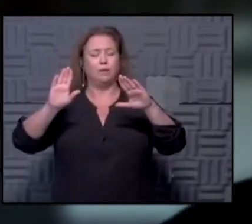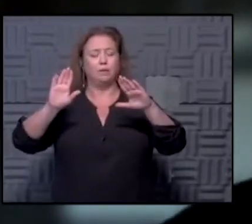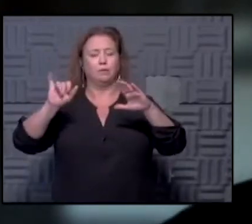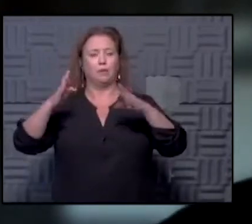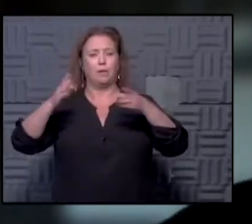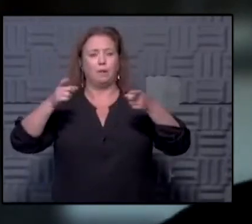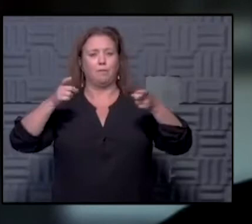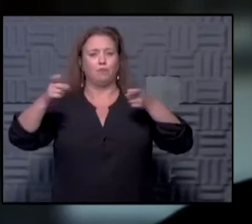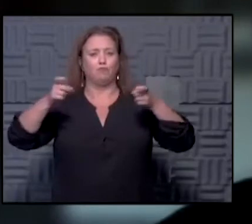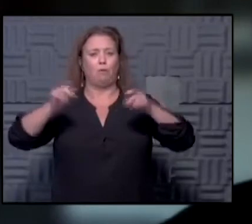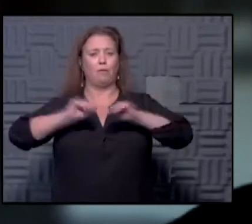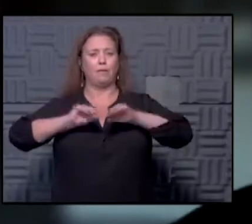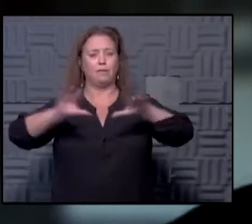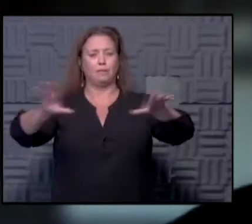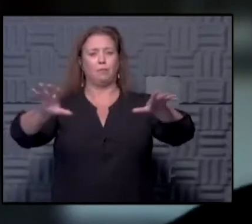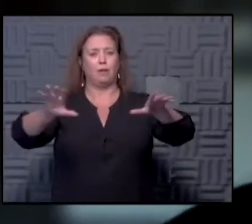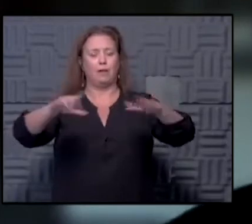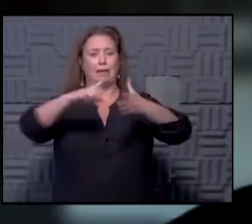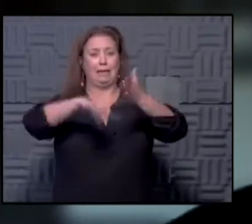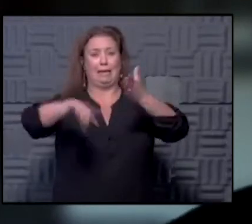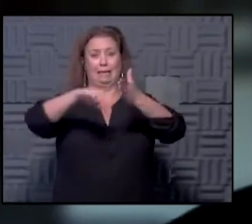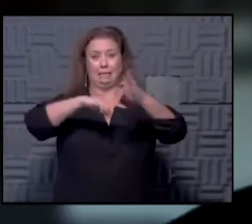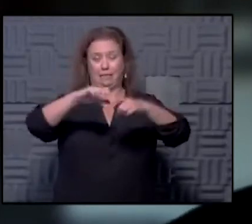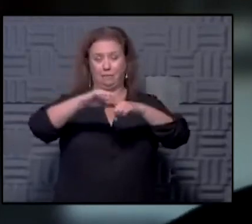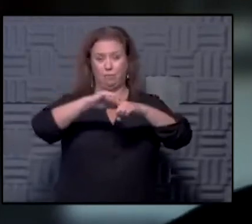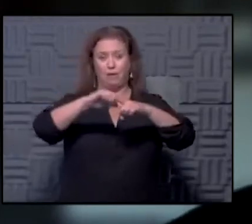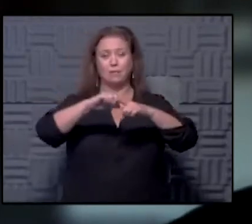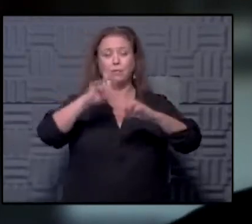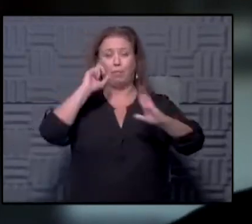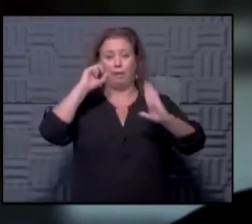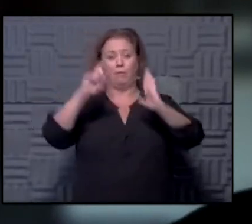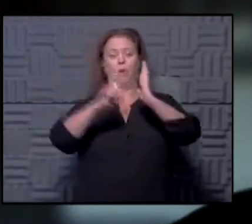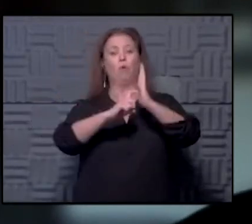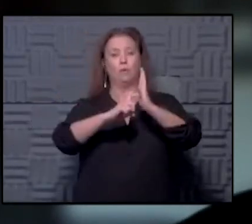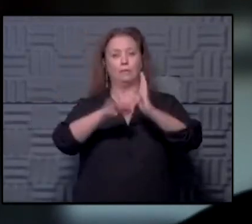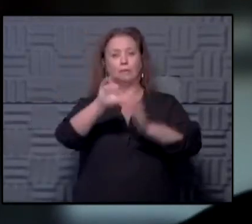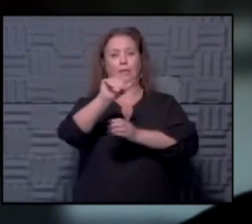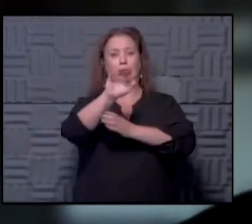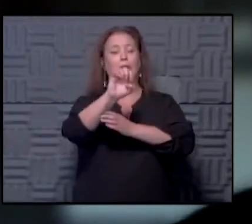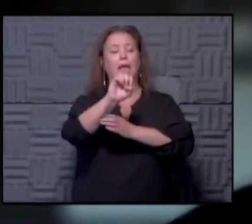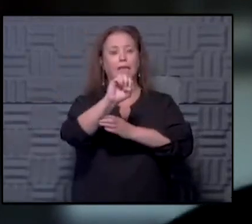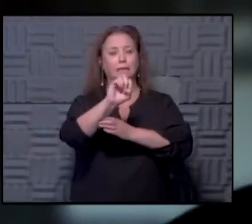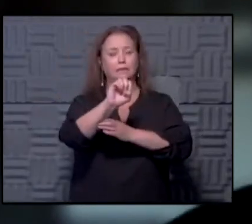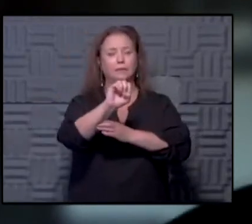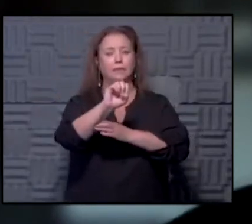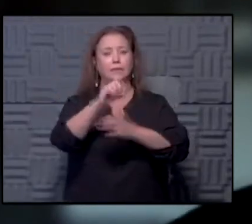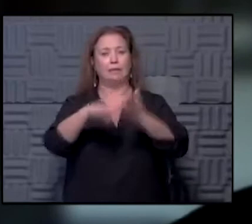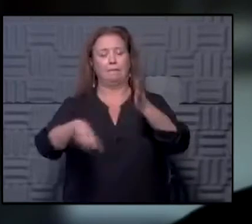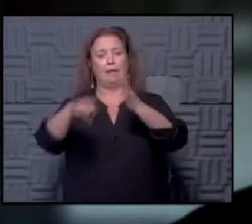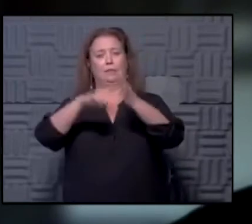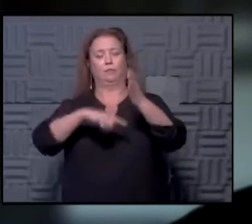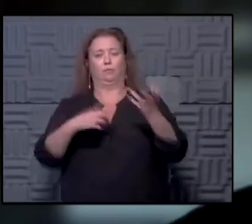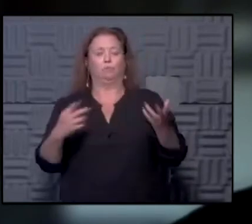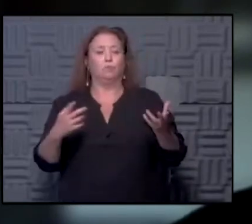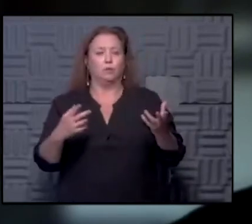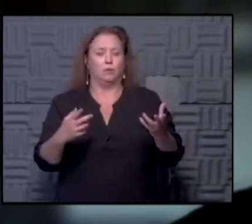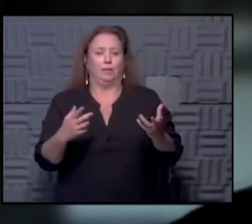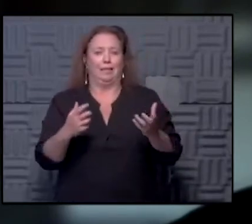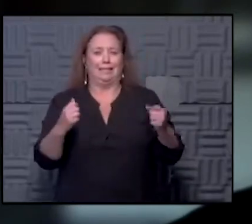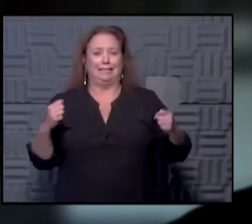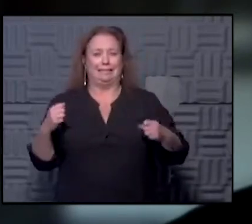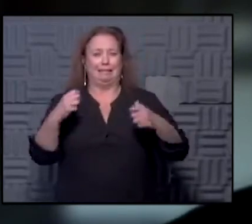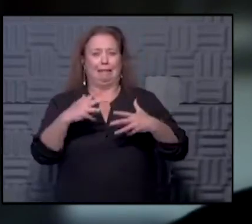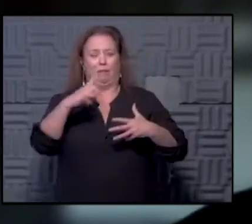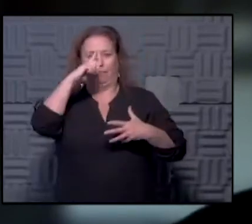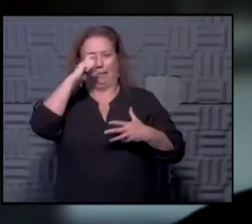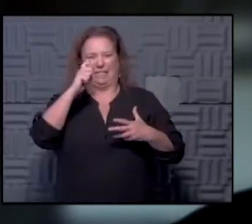spread by canceling practices once they've pinpointed a case. It's just a little scary because it's